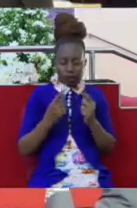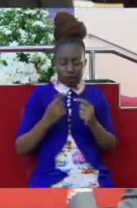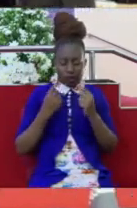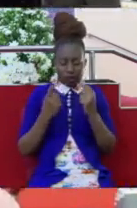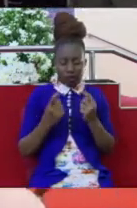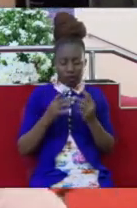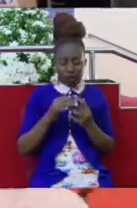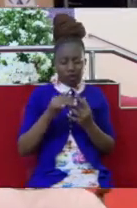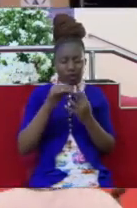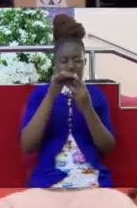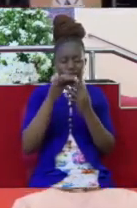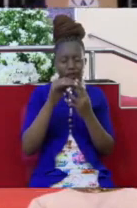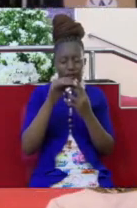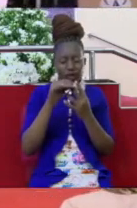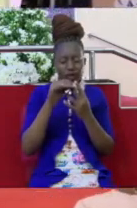Especially